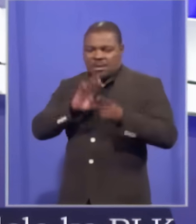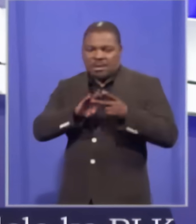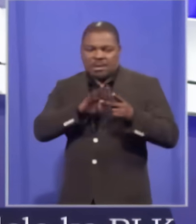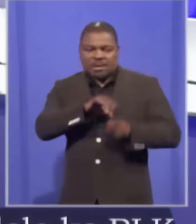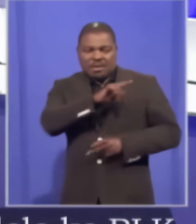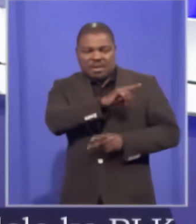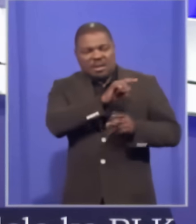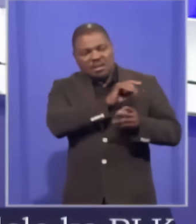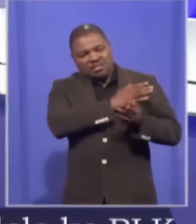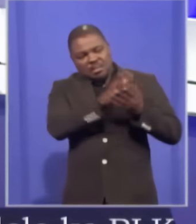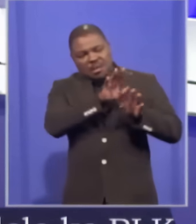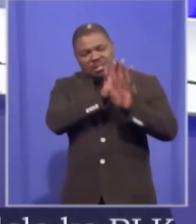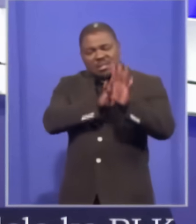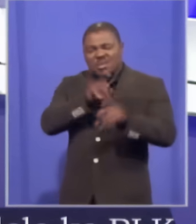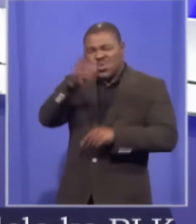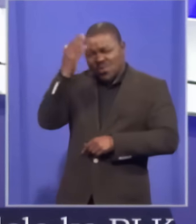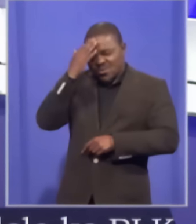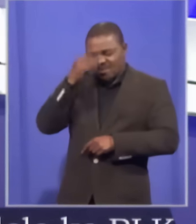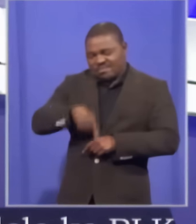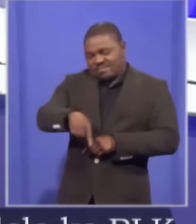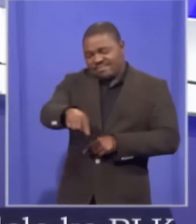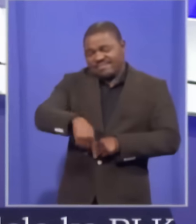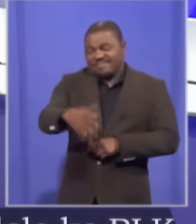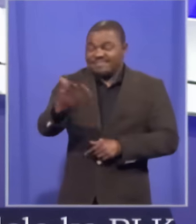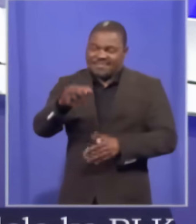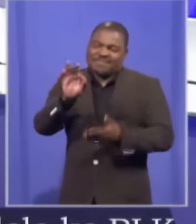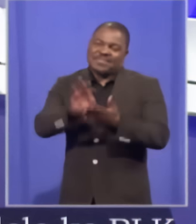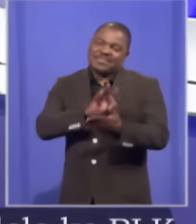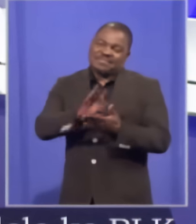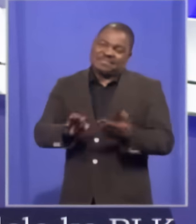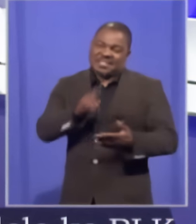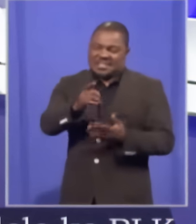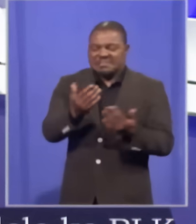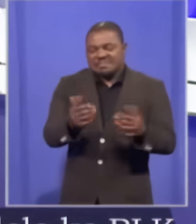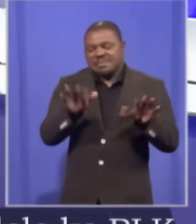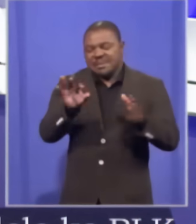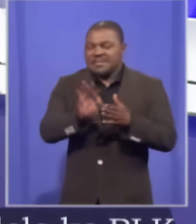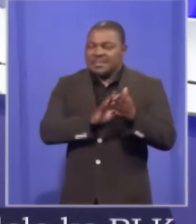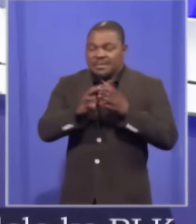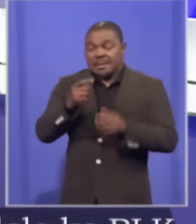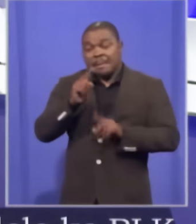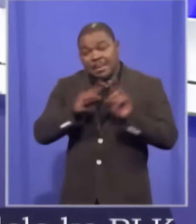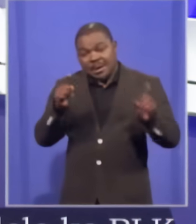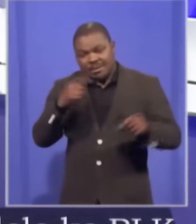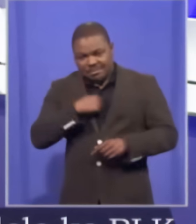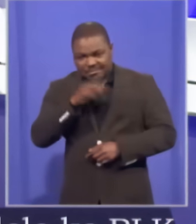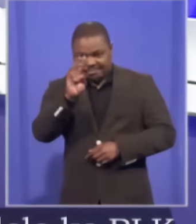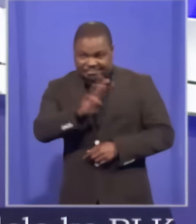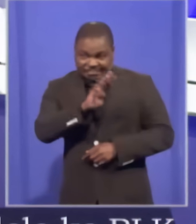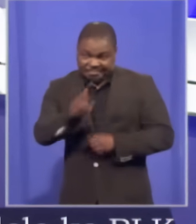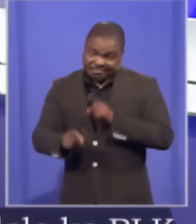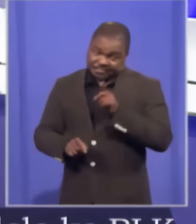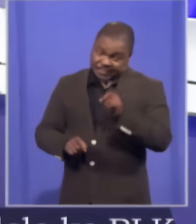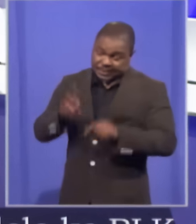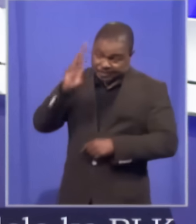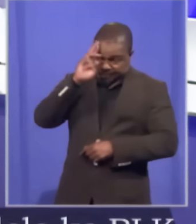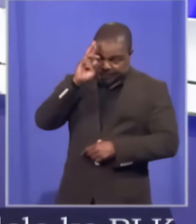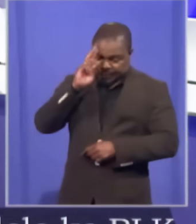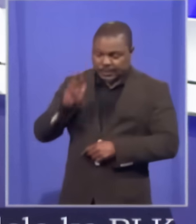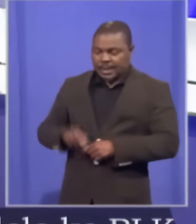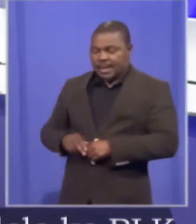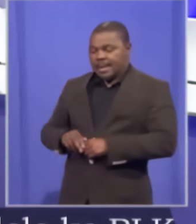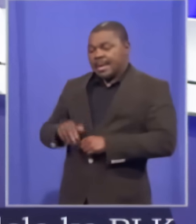go ya dikgethong ke nako ya go wetša bakgethi fela re rata go lemoša Ntate Mapoulo gore mokgatlo o